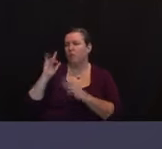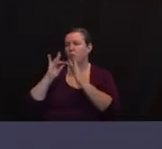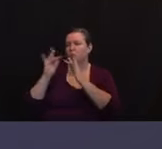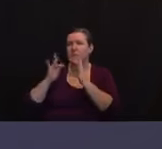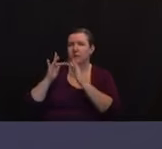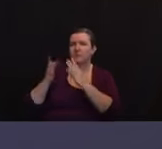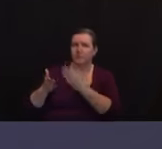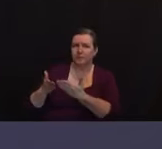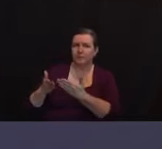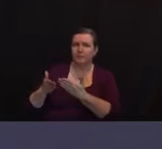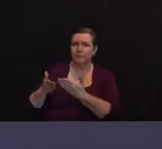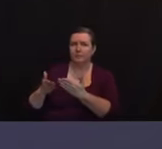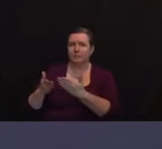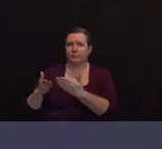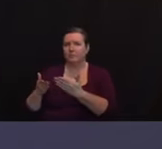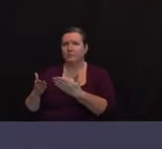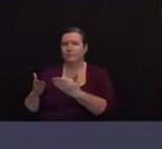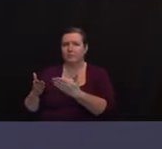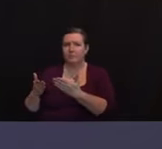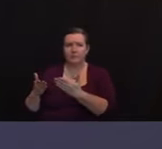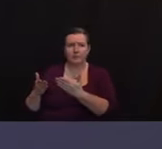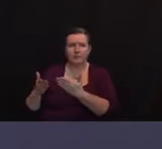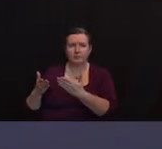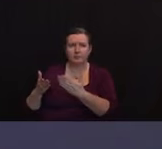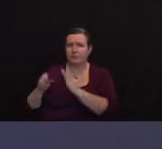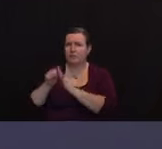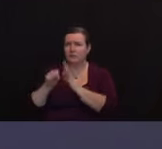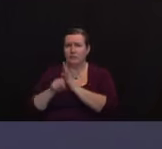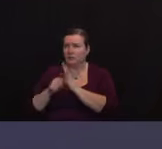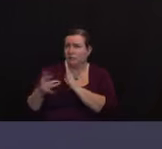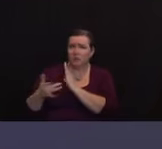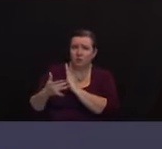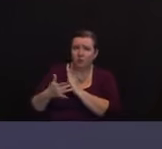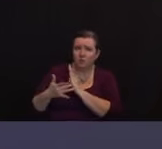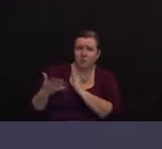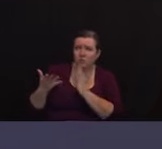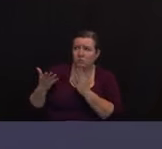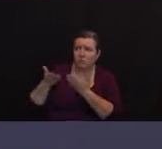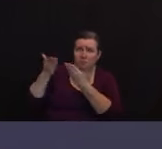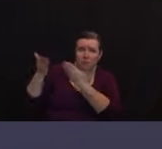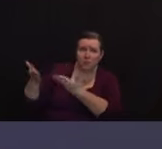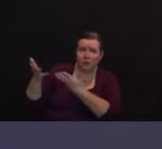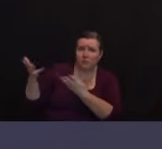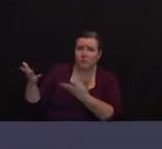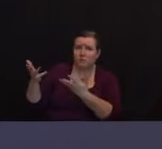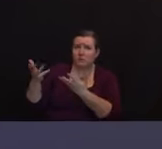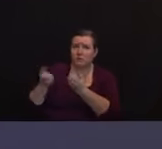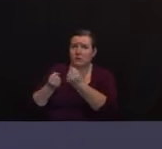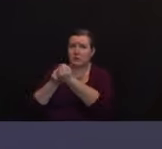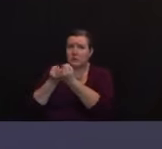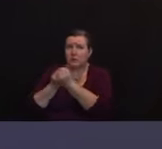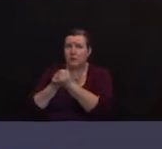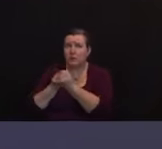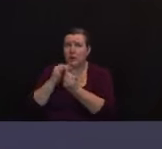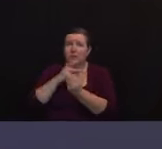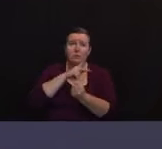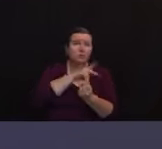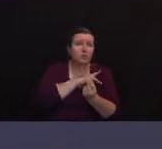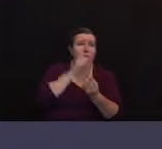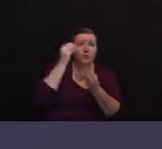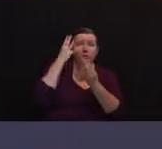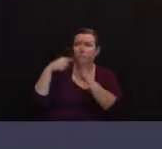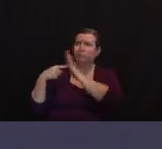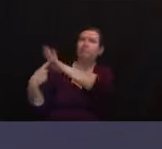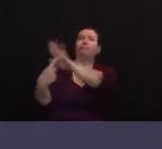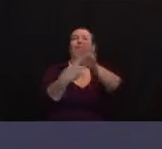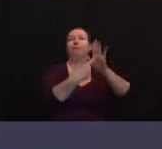the state's technology? Is the state giving any assistance to victims who had their personal information exposed? And finally,